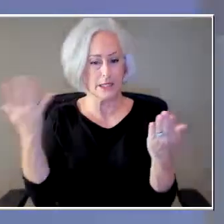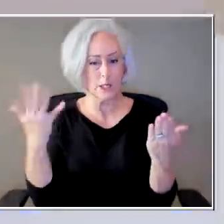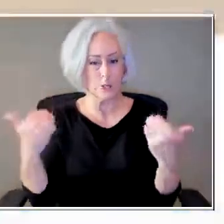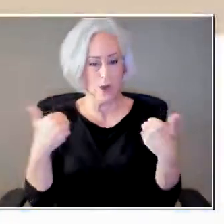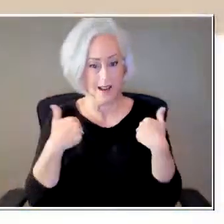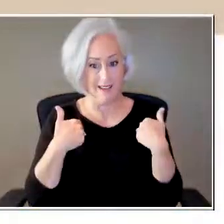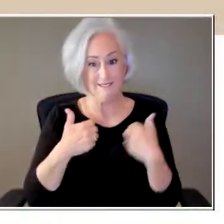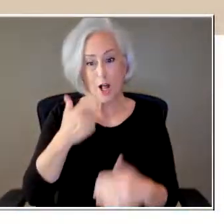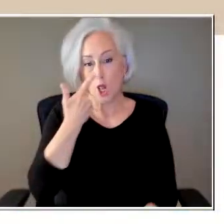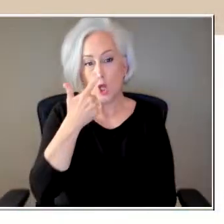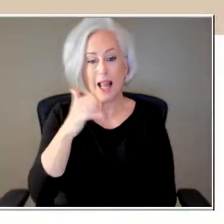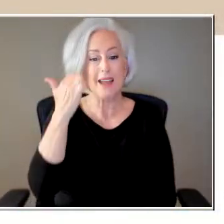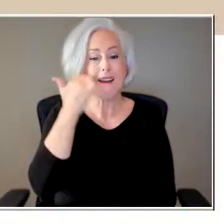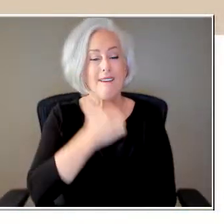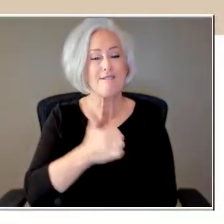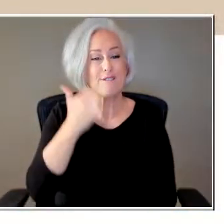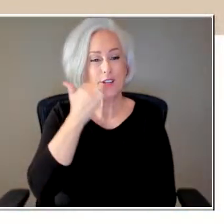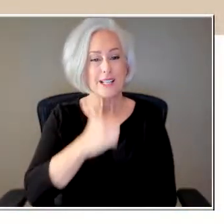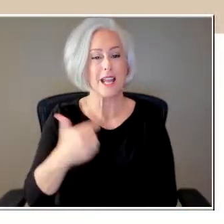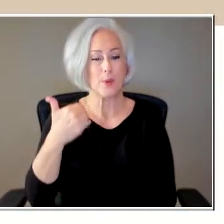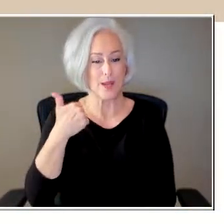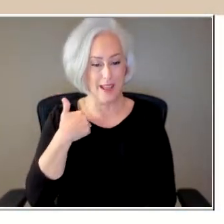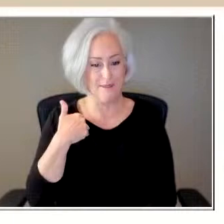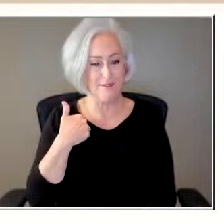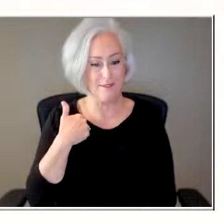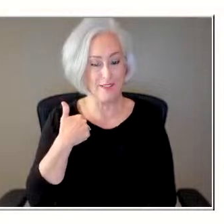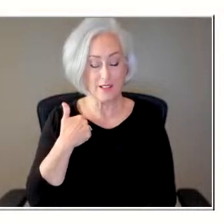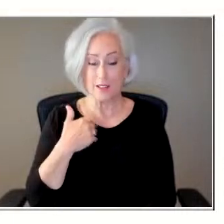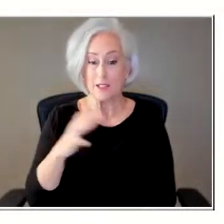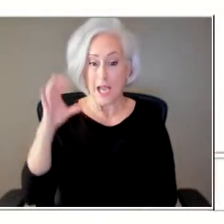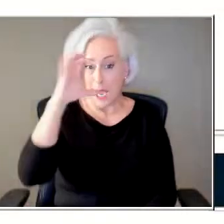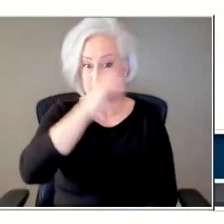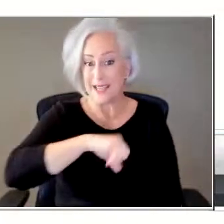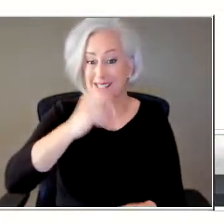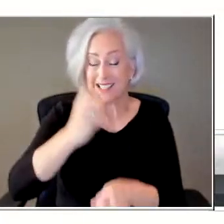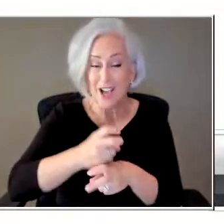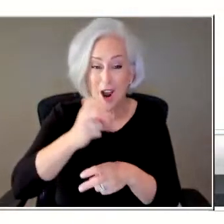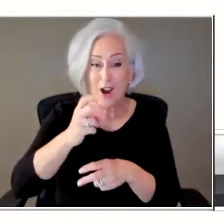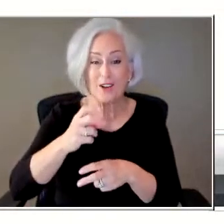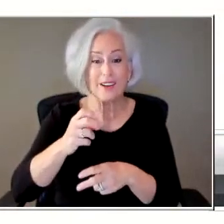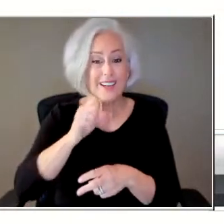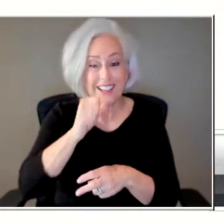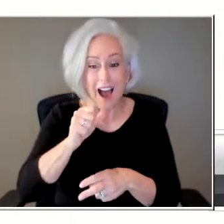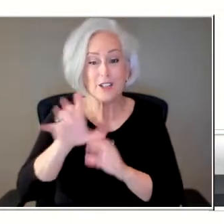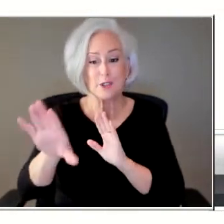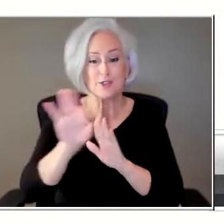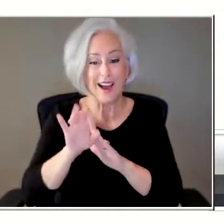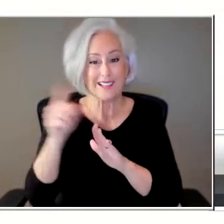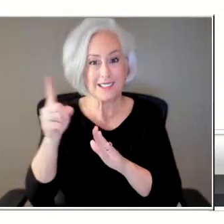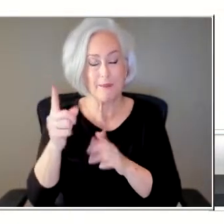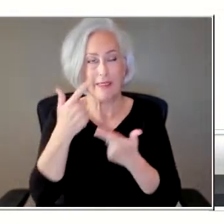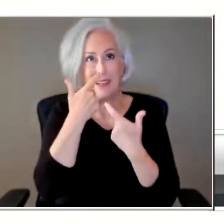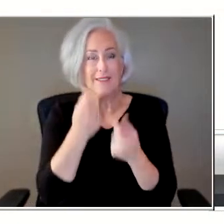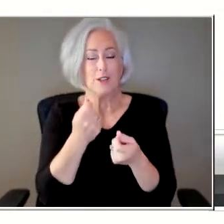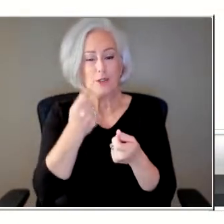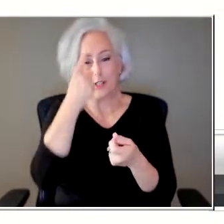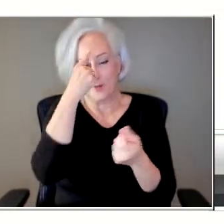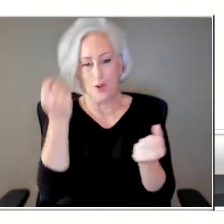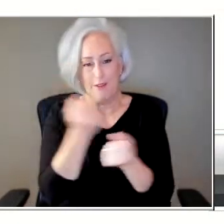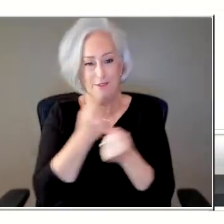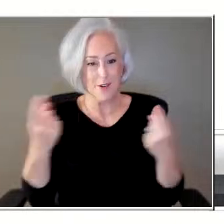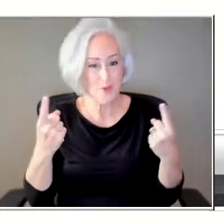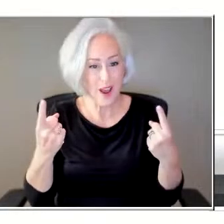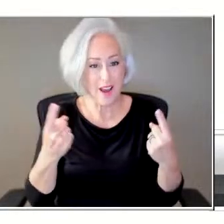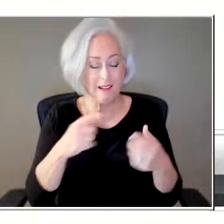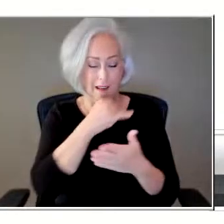day. I would imagine it's hard to find something on here that would not apply to someone, some sort of interest, all sorts of movements, like you said, art,